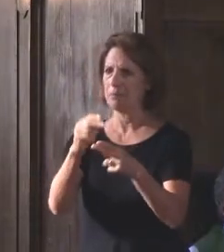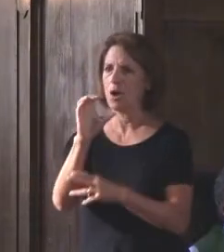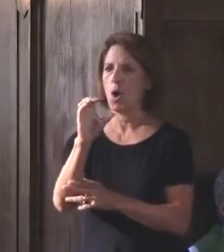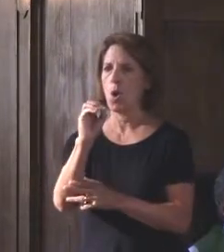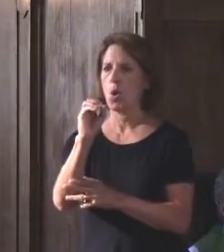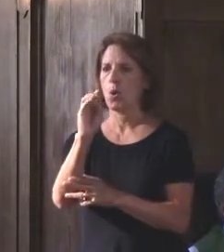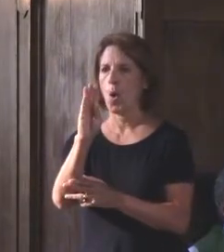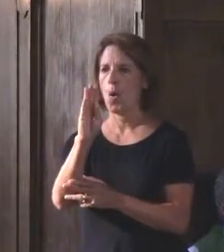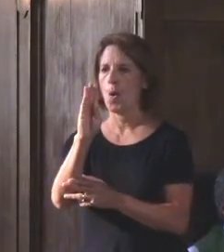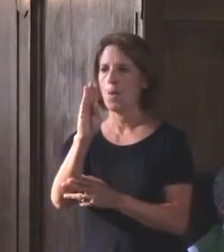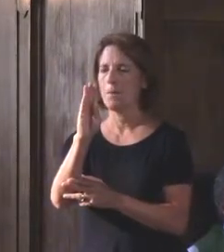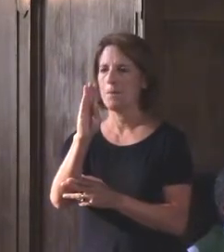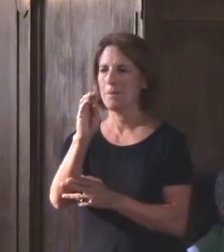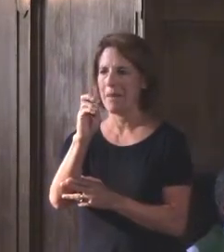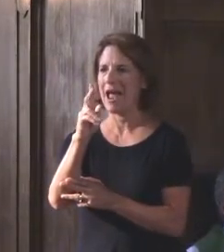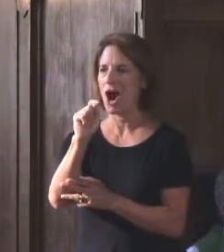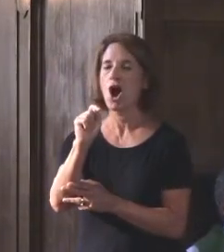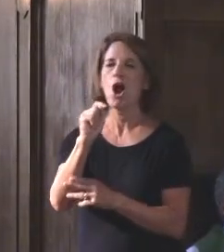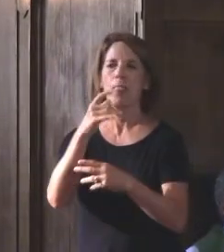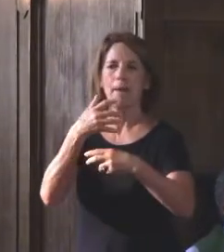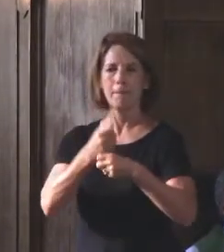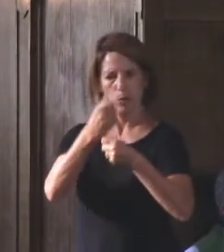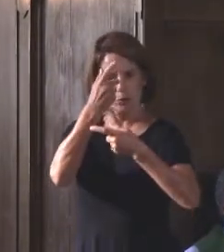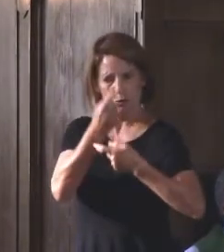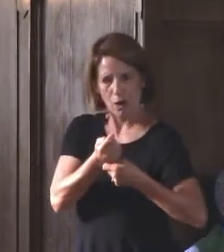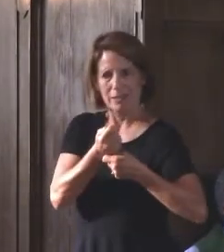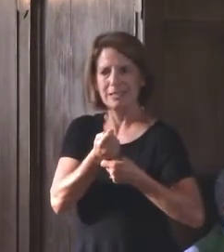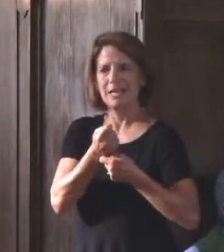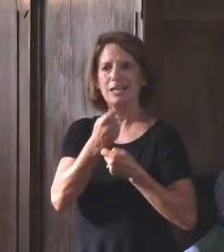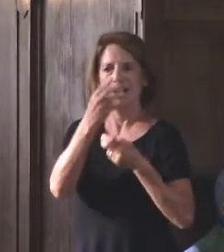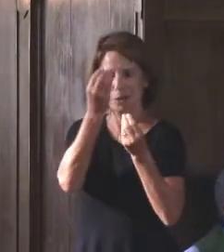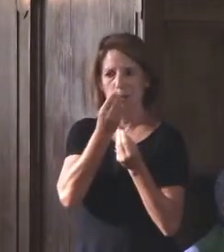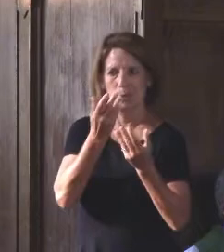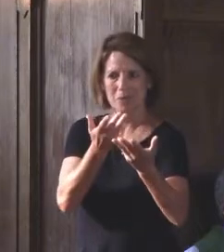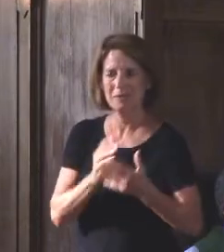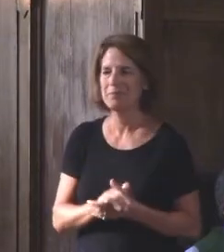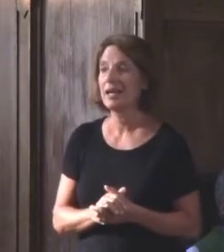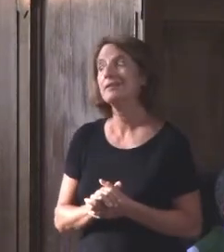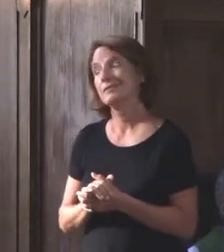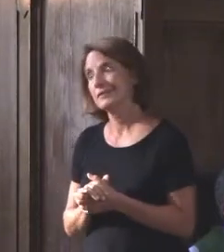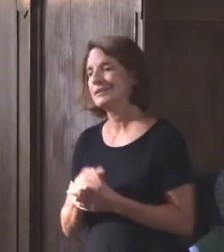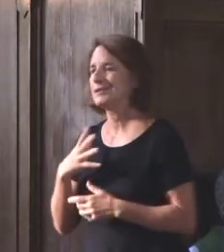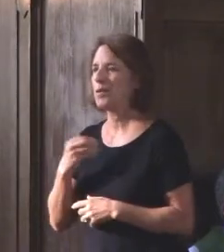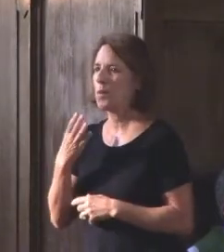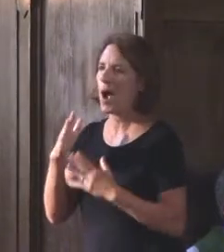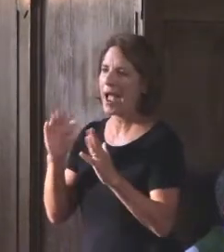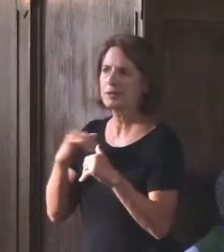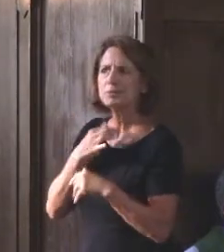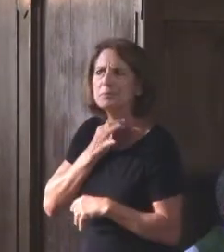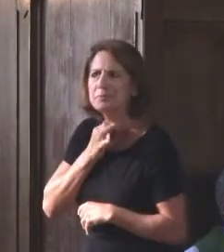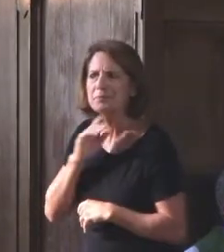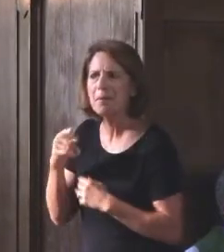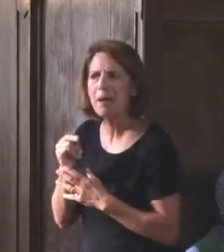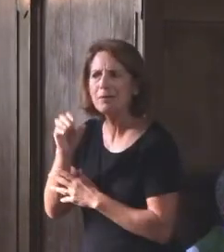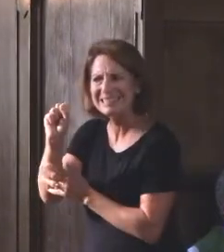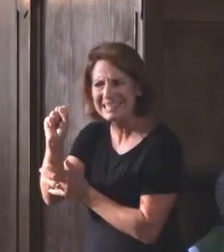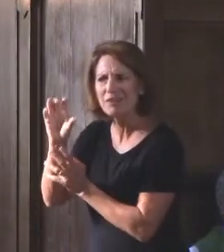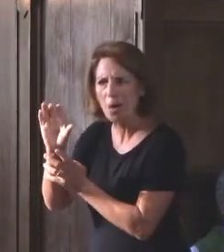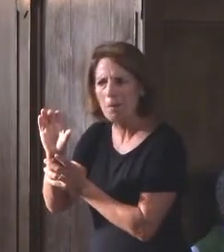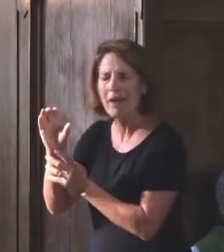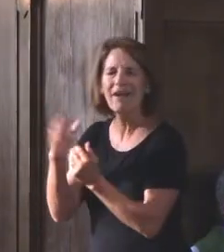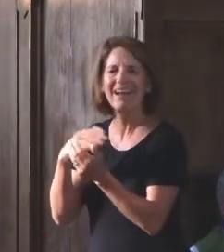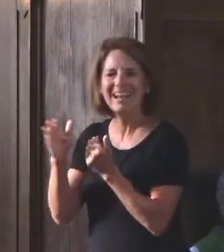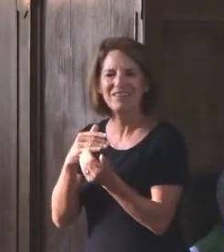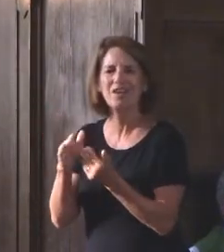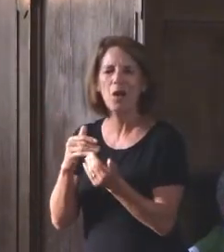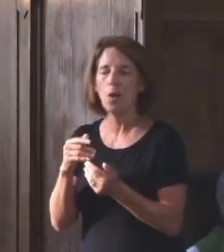source. So even the White House was a little curious about him, even though their views were